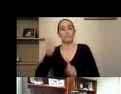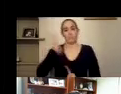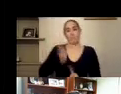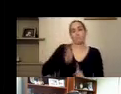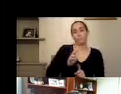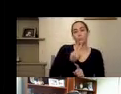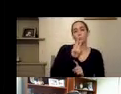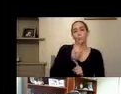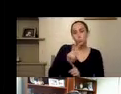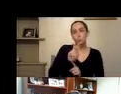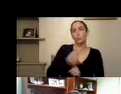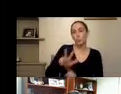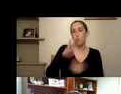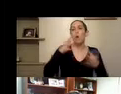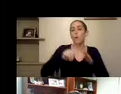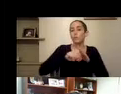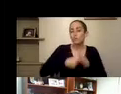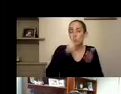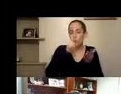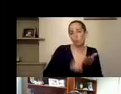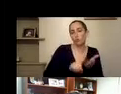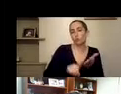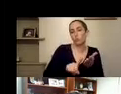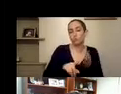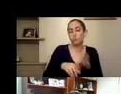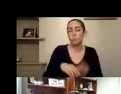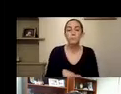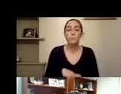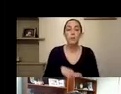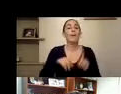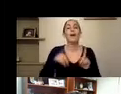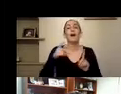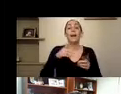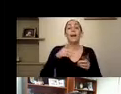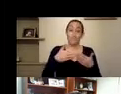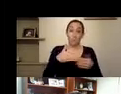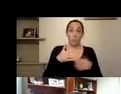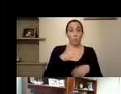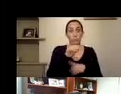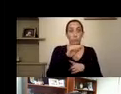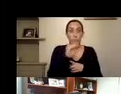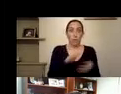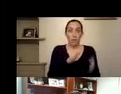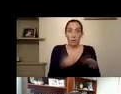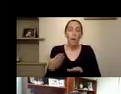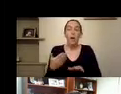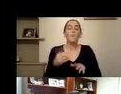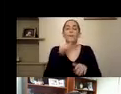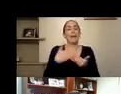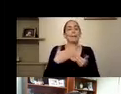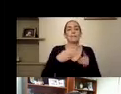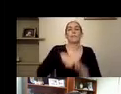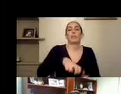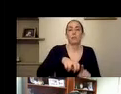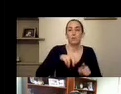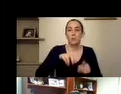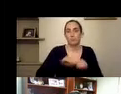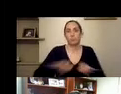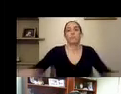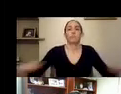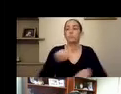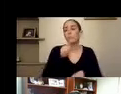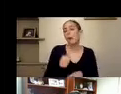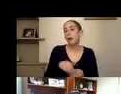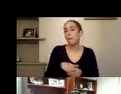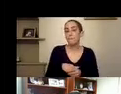didn't seem to be able to transmit from person to person, so it never became a pandemic. The second is the Middle Eastern Respiratory Syndrome